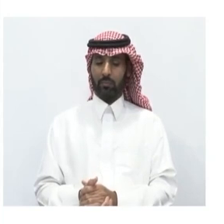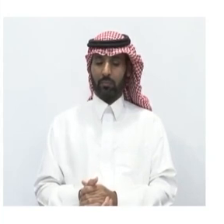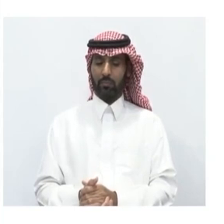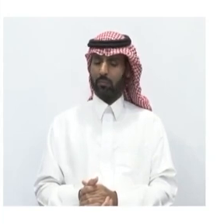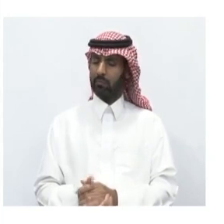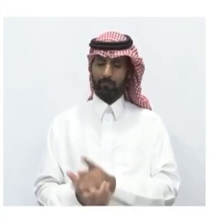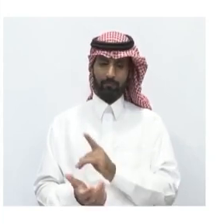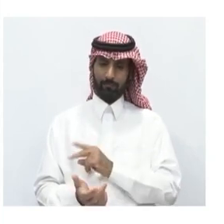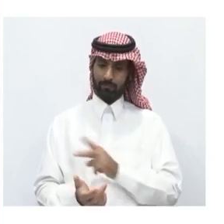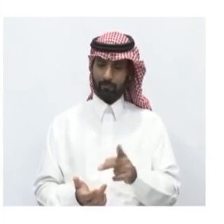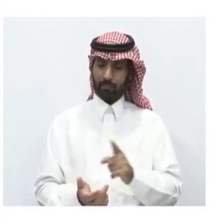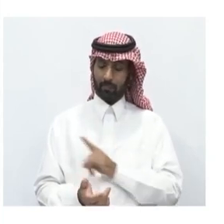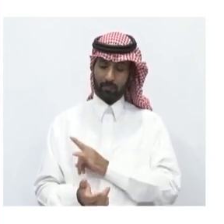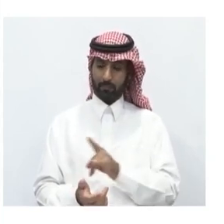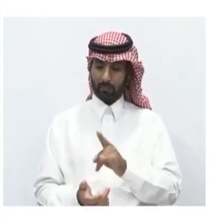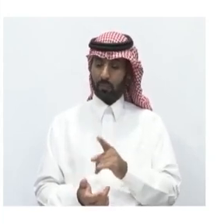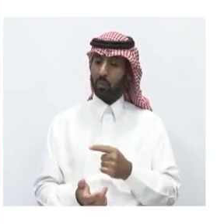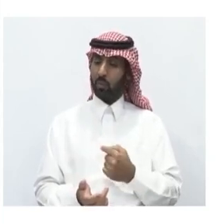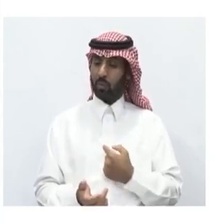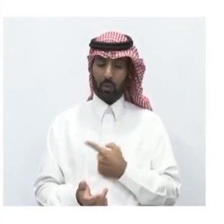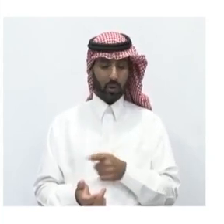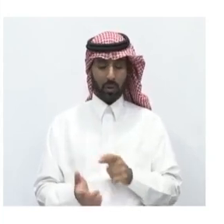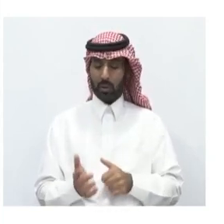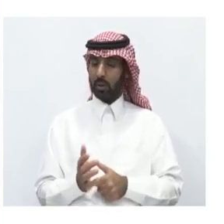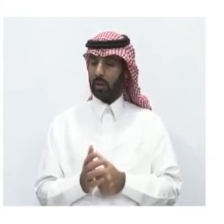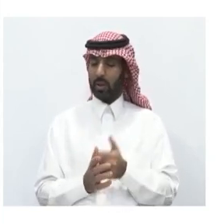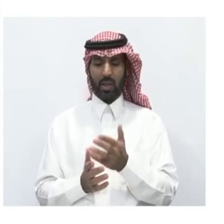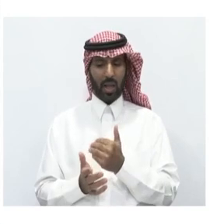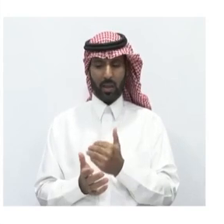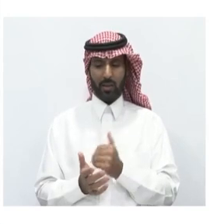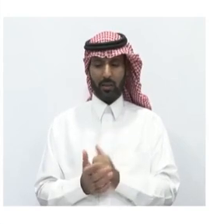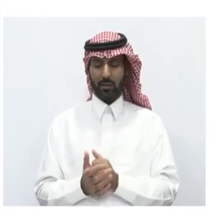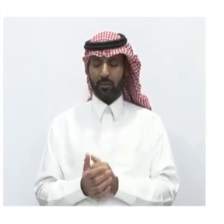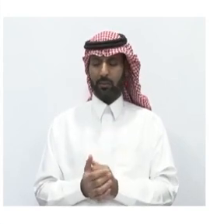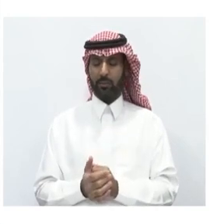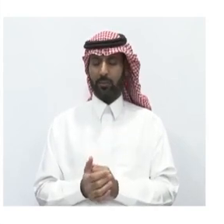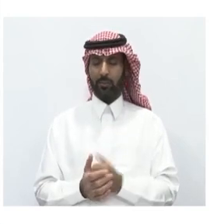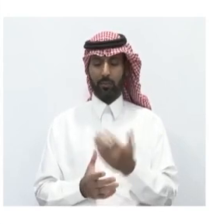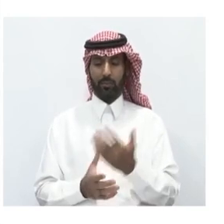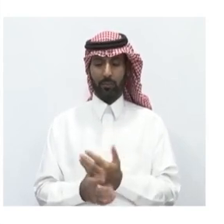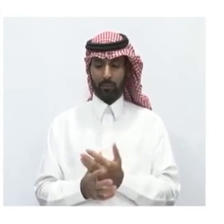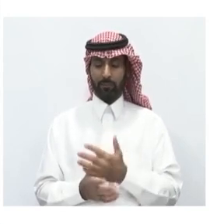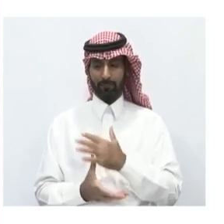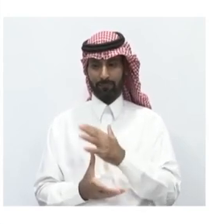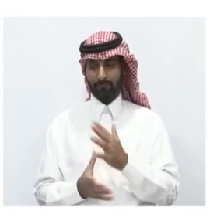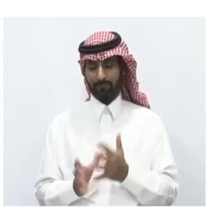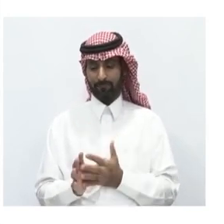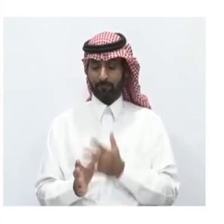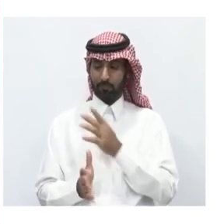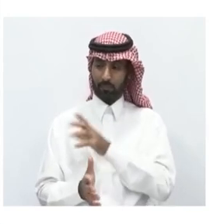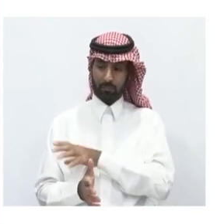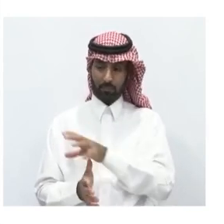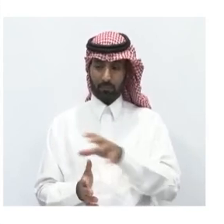be possible. I'm afraid we can't. This is declining also. We can't do it because the problem is all of these